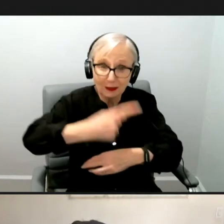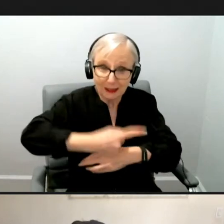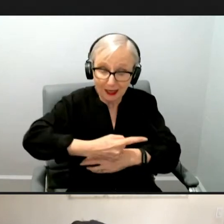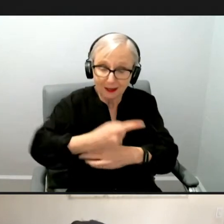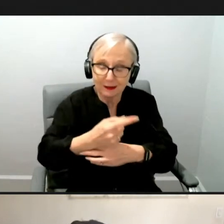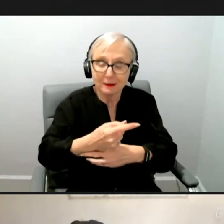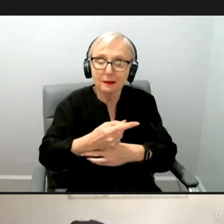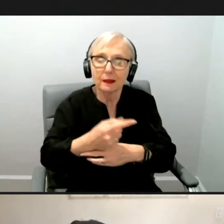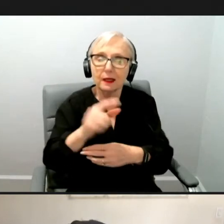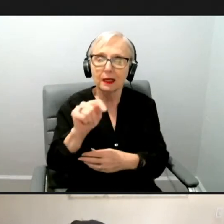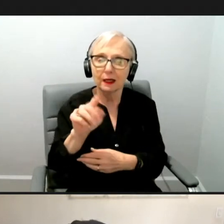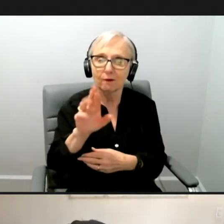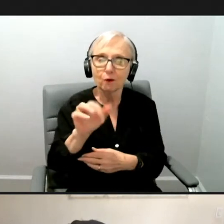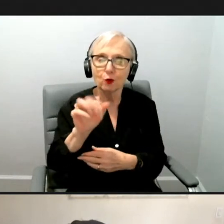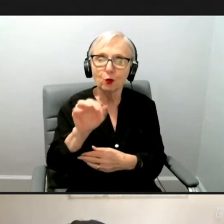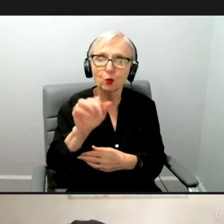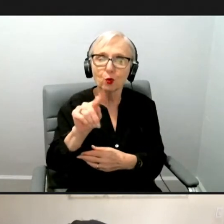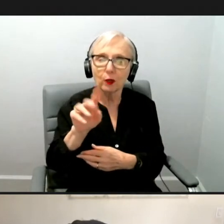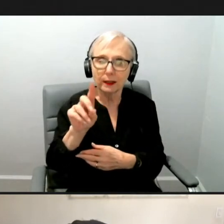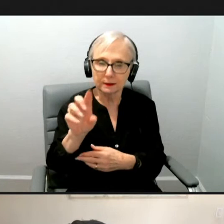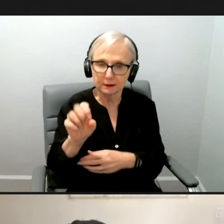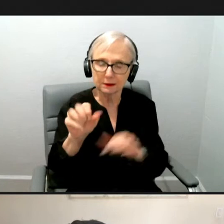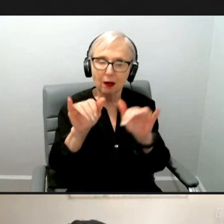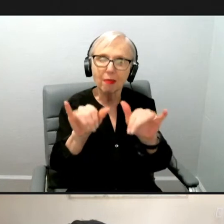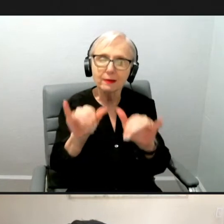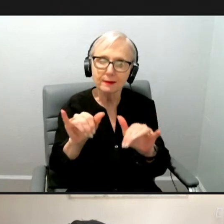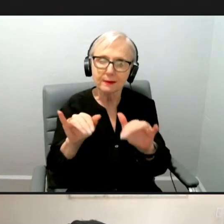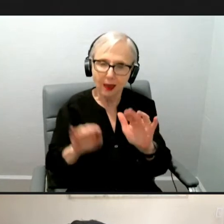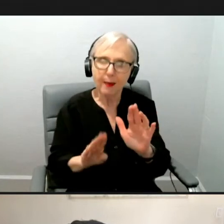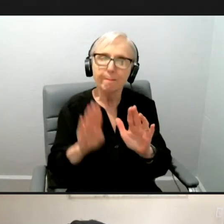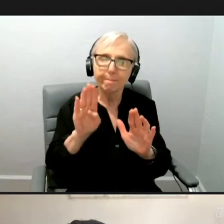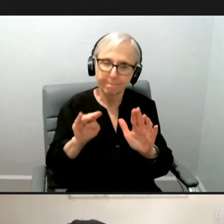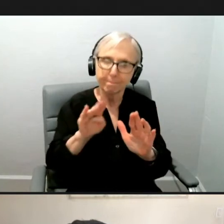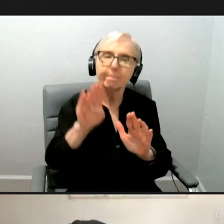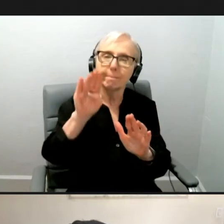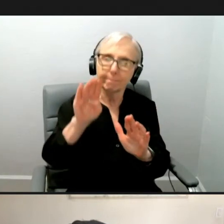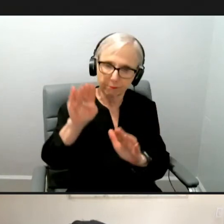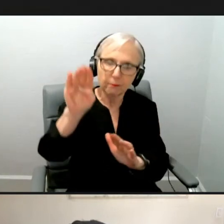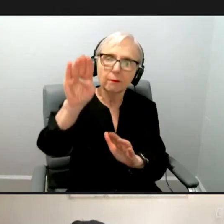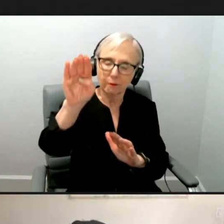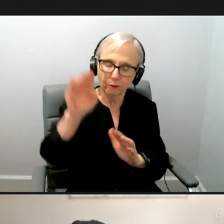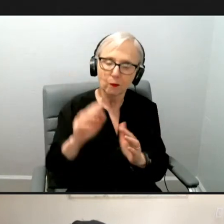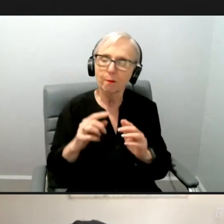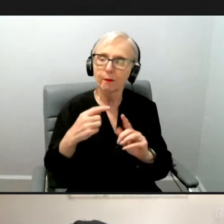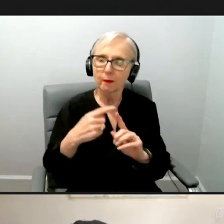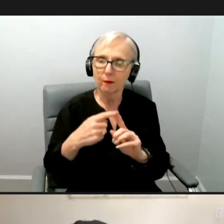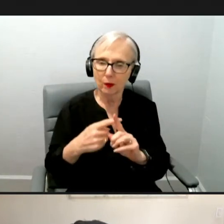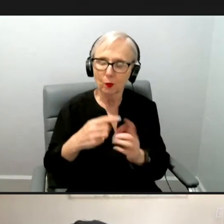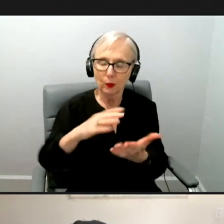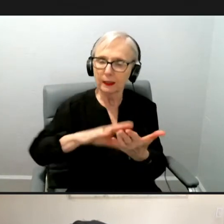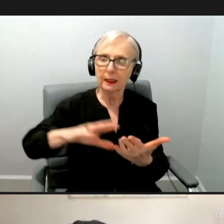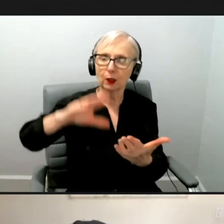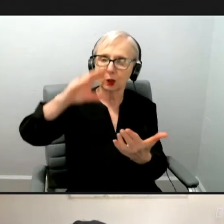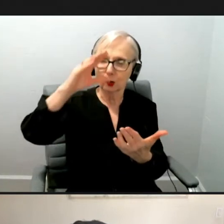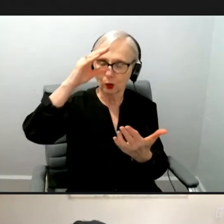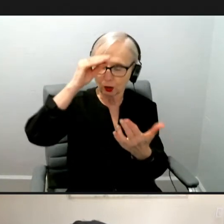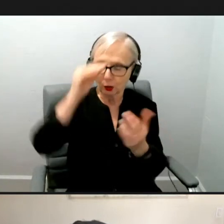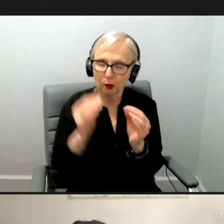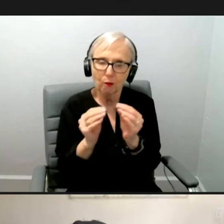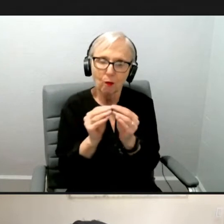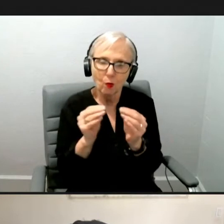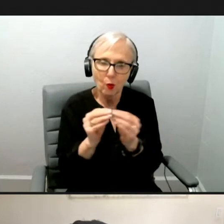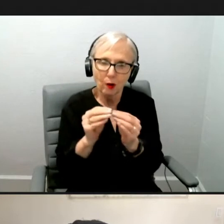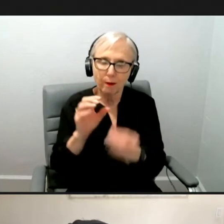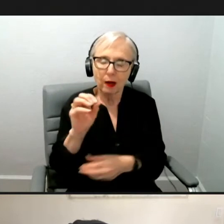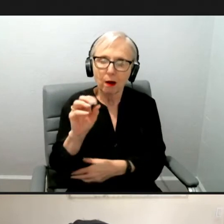that we've seen with previous waves hold true for this wave. Obviously, lots we still need to learn. And so as